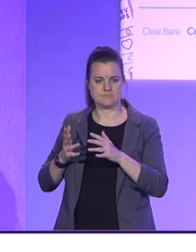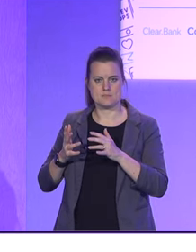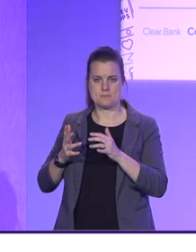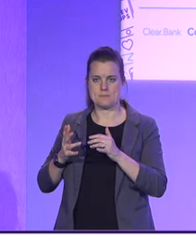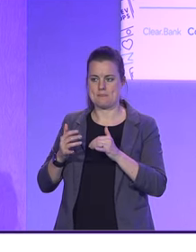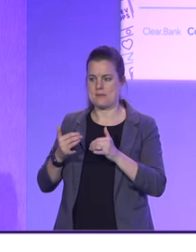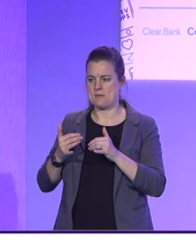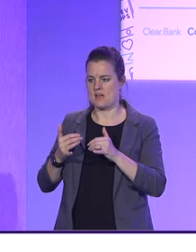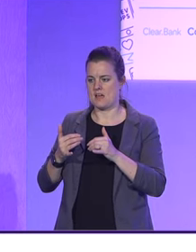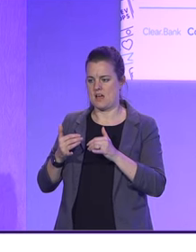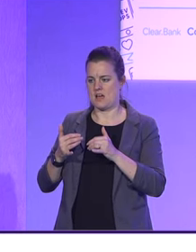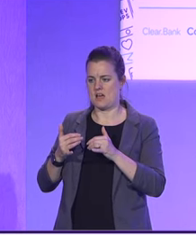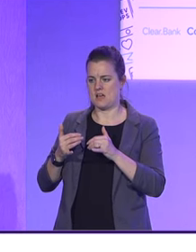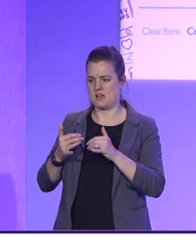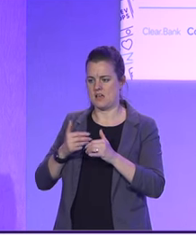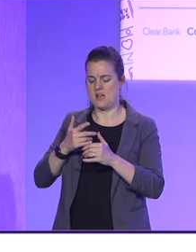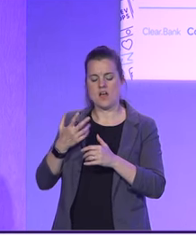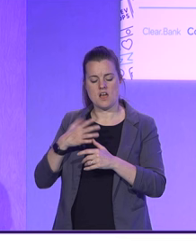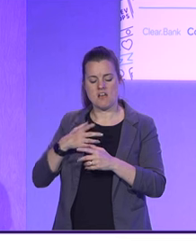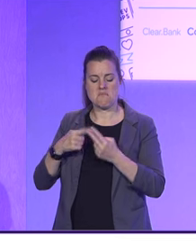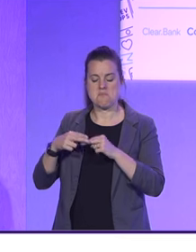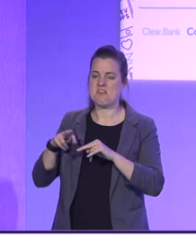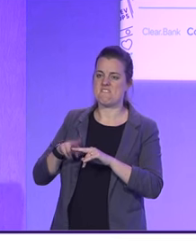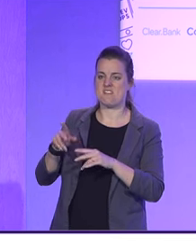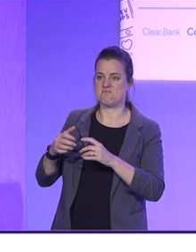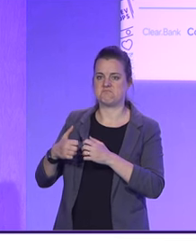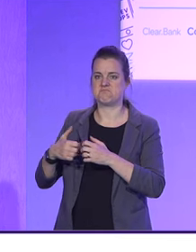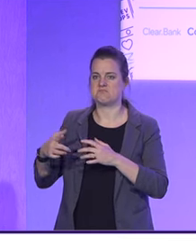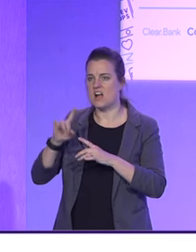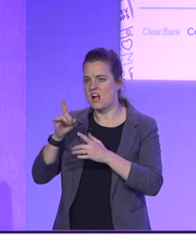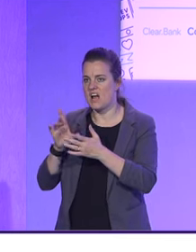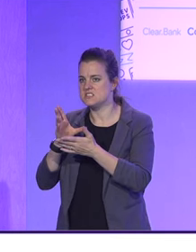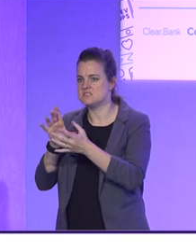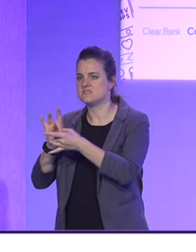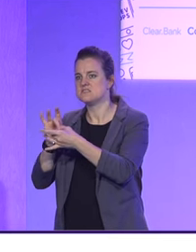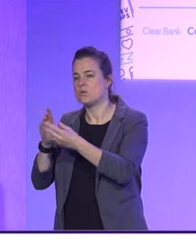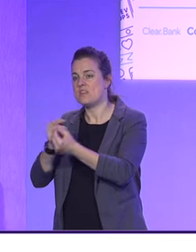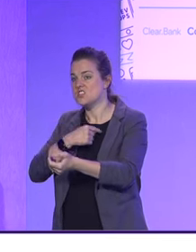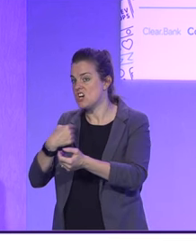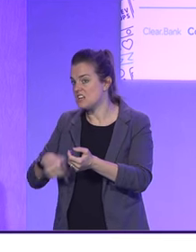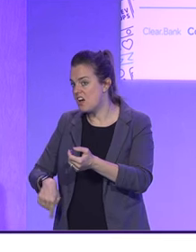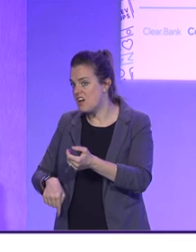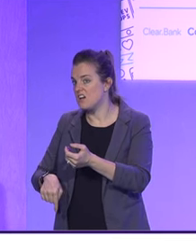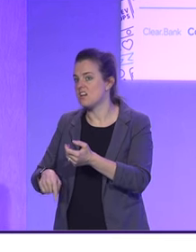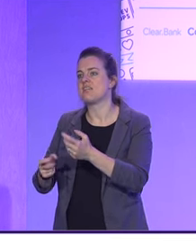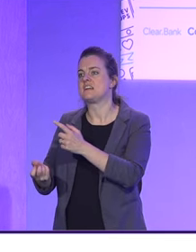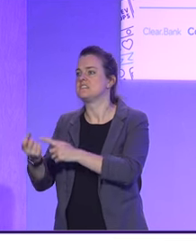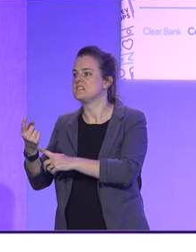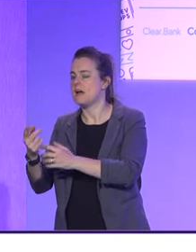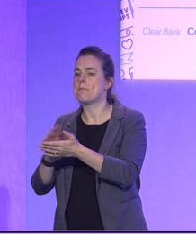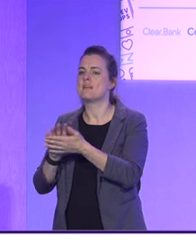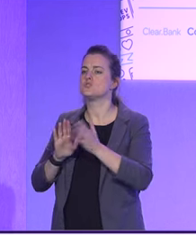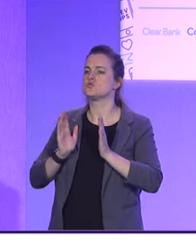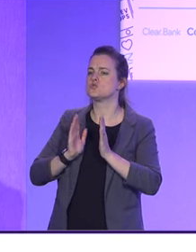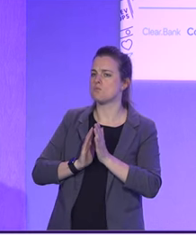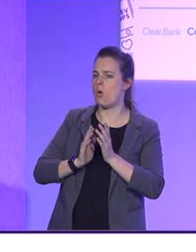China, for example, Amazon closed, what can I do? Maybe it happens that I can make a small change